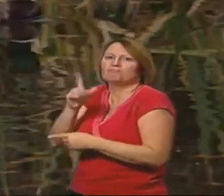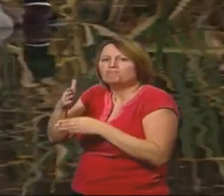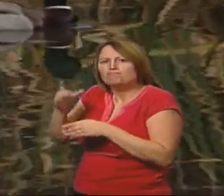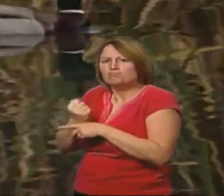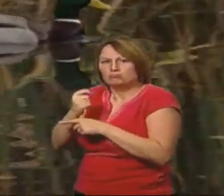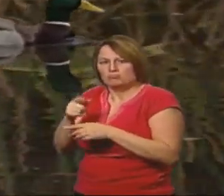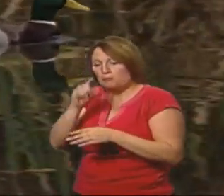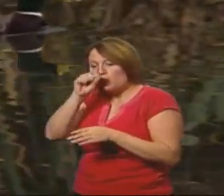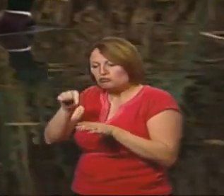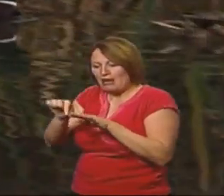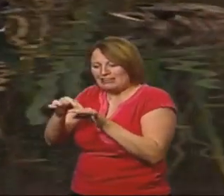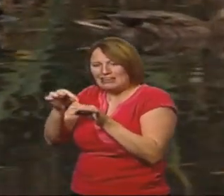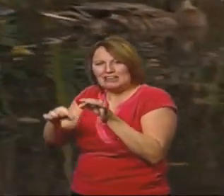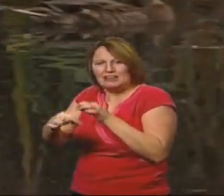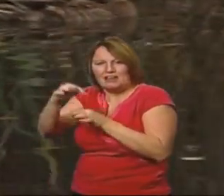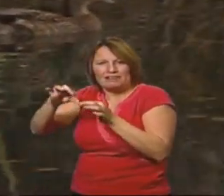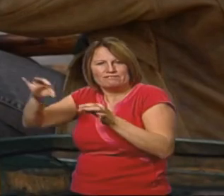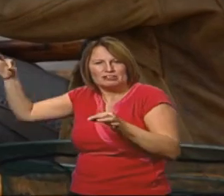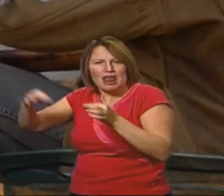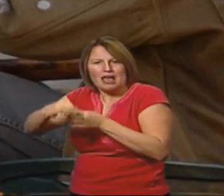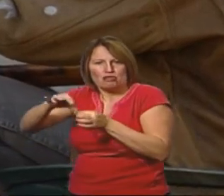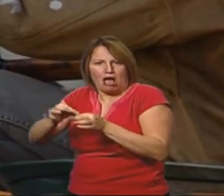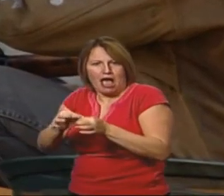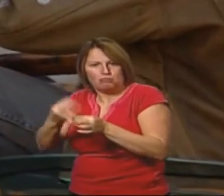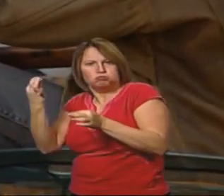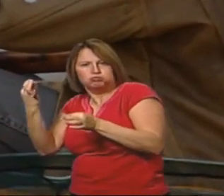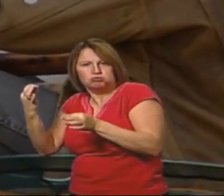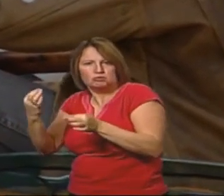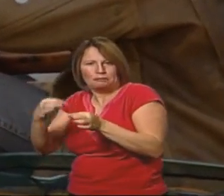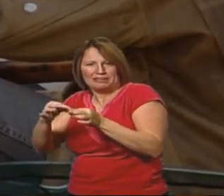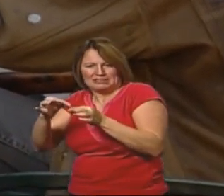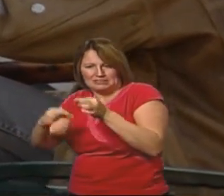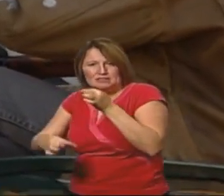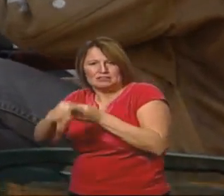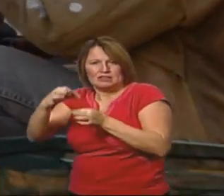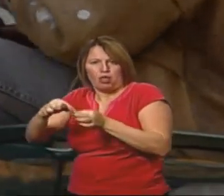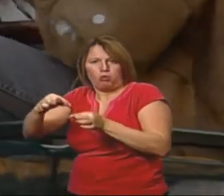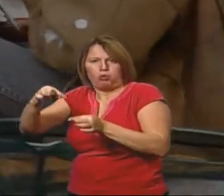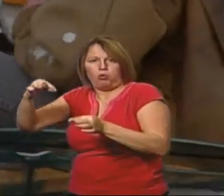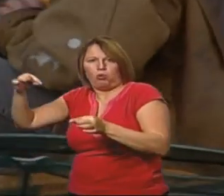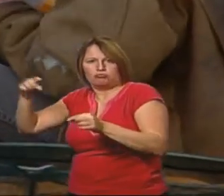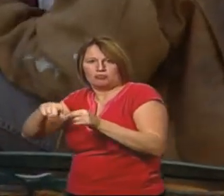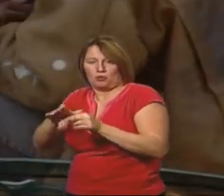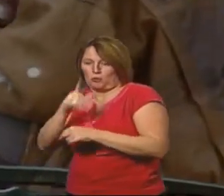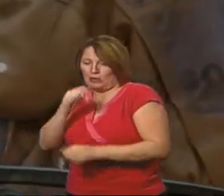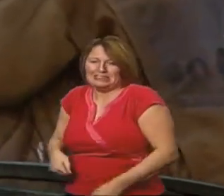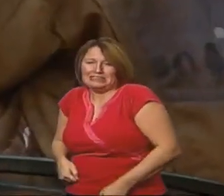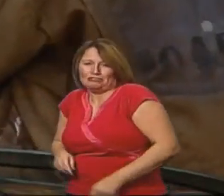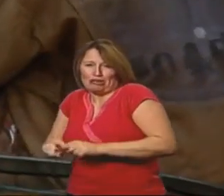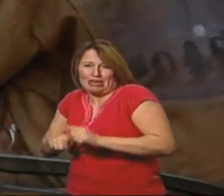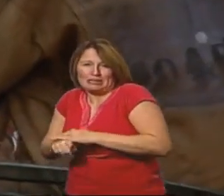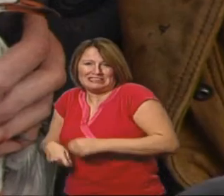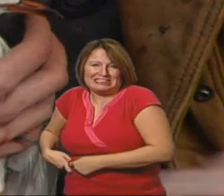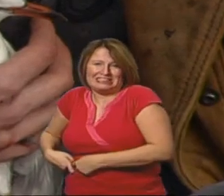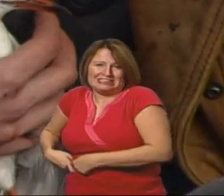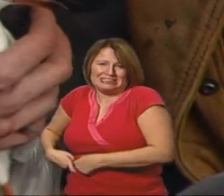is to try to release the bird from the damaging fishing line. This is sometimes very difficult, as the line often pulls tightly around the bird as it tries